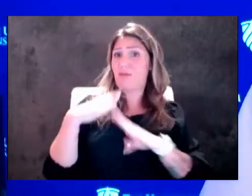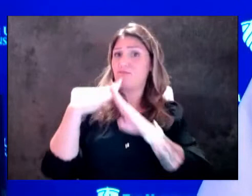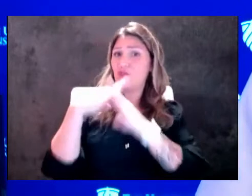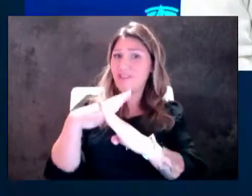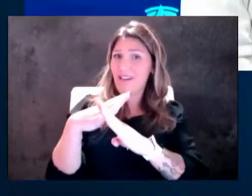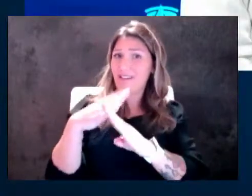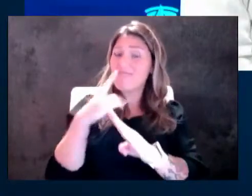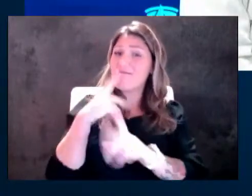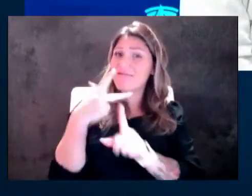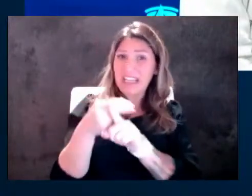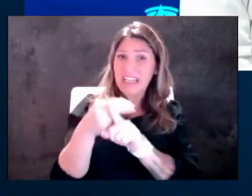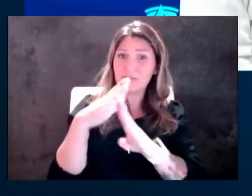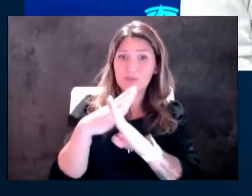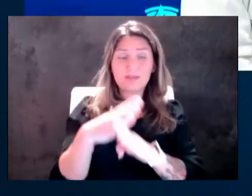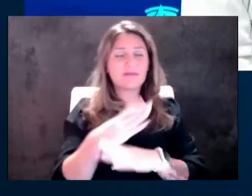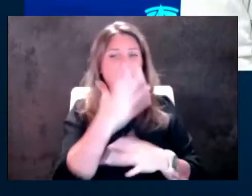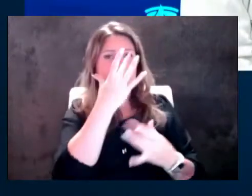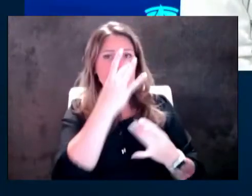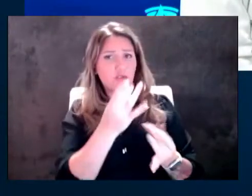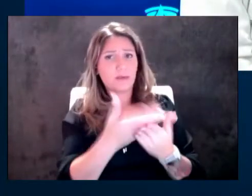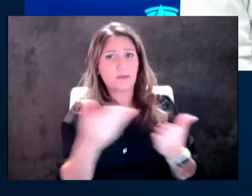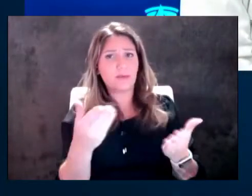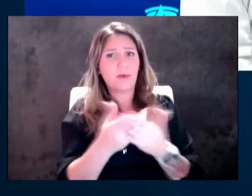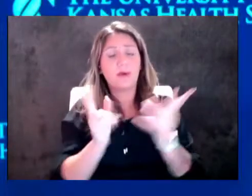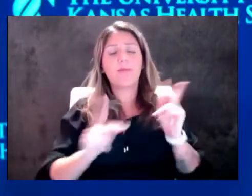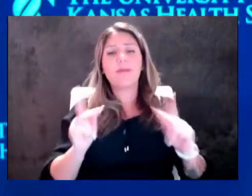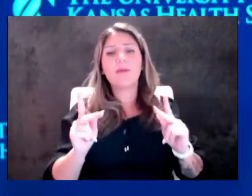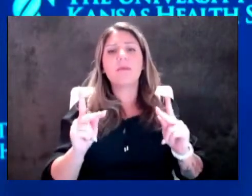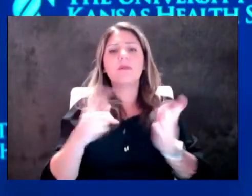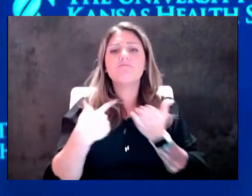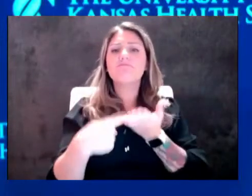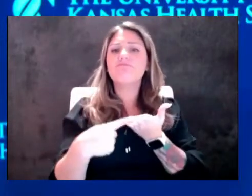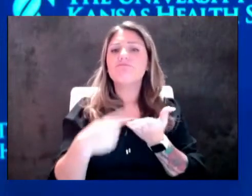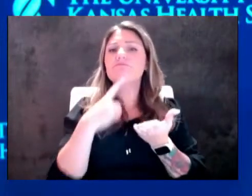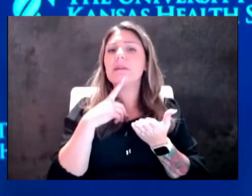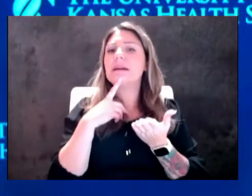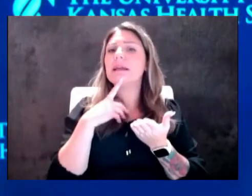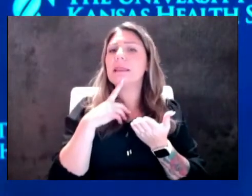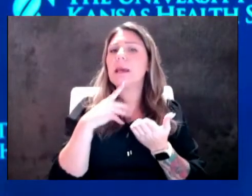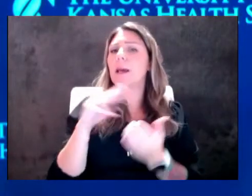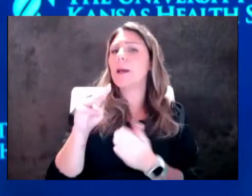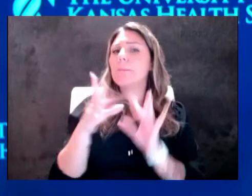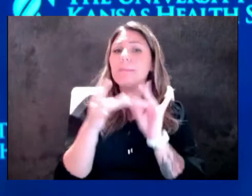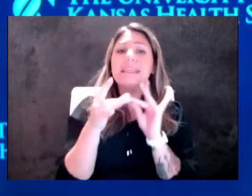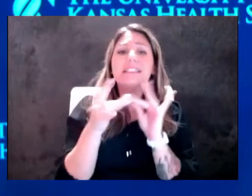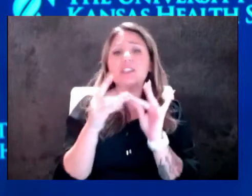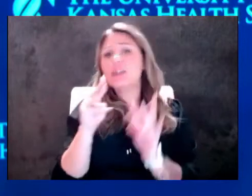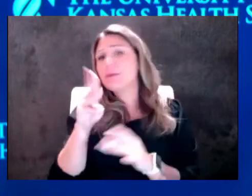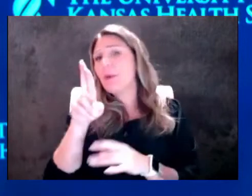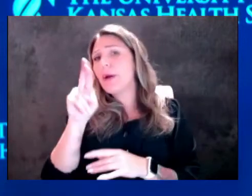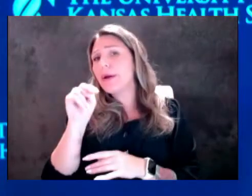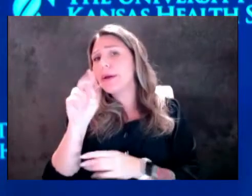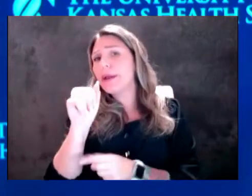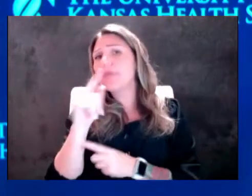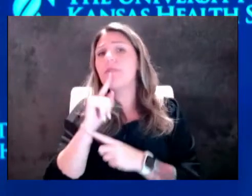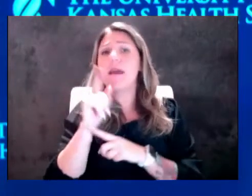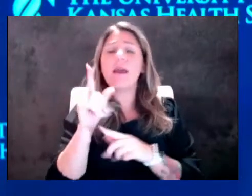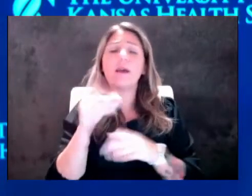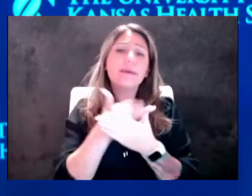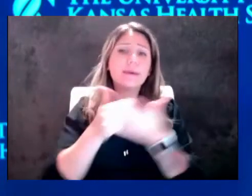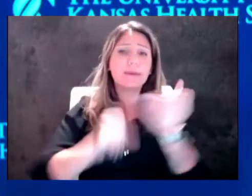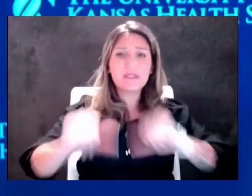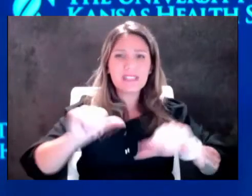protect you. The interesting thing is that people talk about messenger RNA vaccines. They're being such brand new science, and yet if you stand back and look at